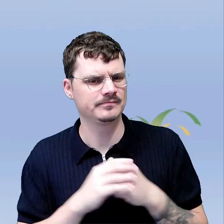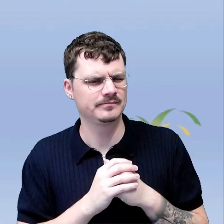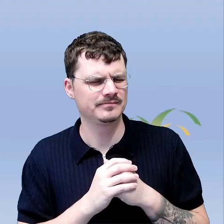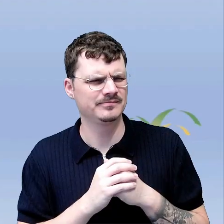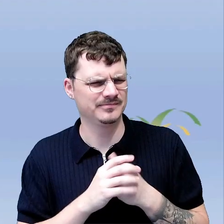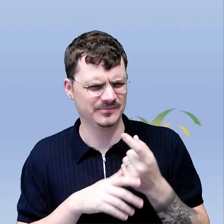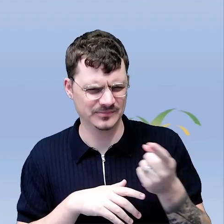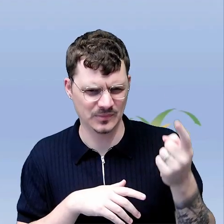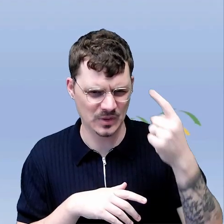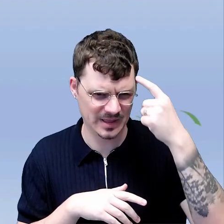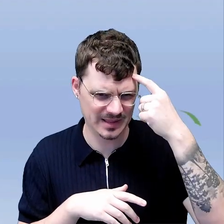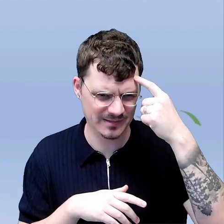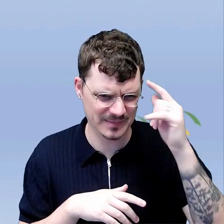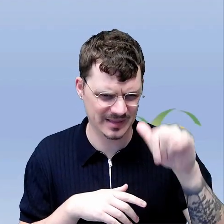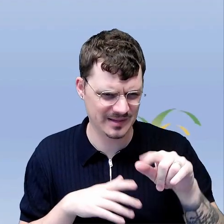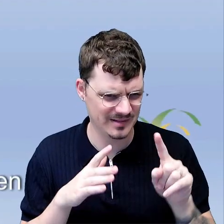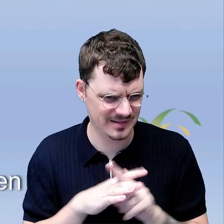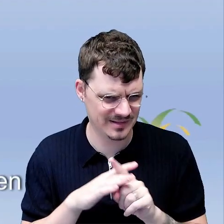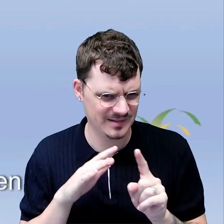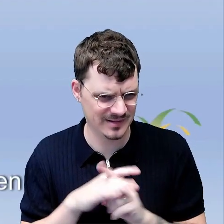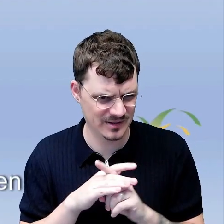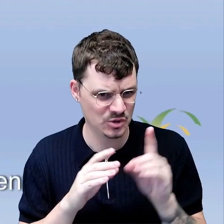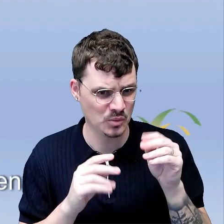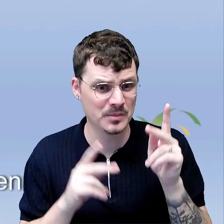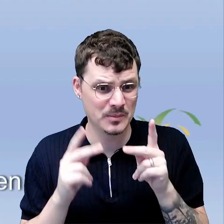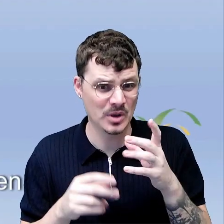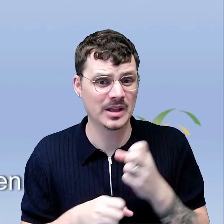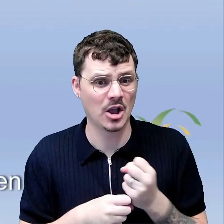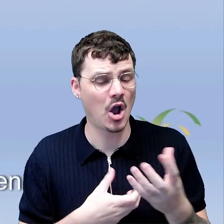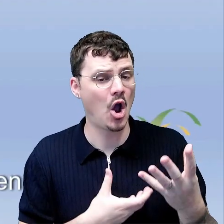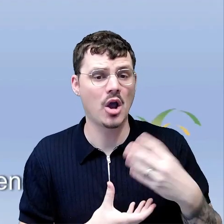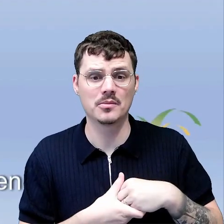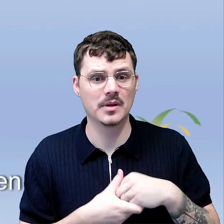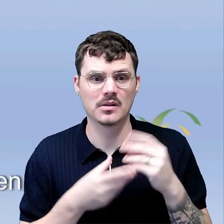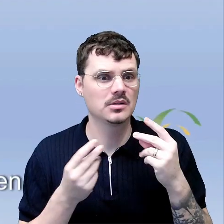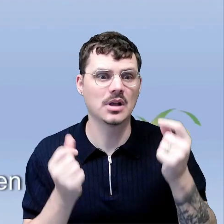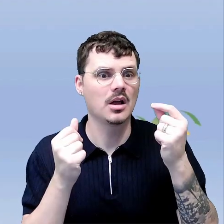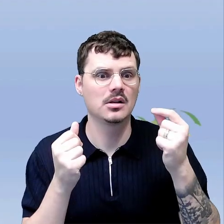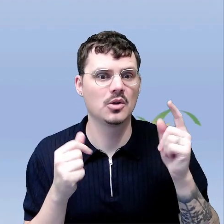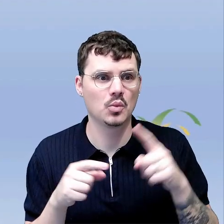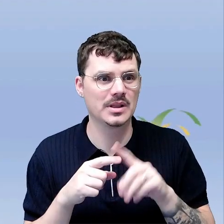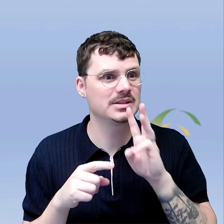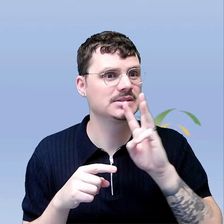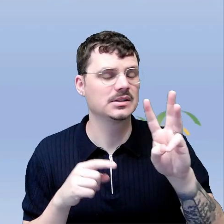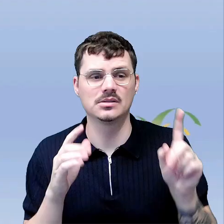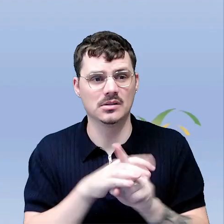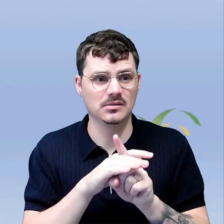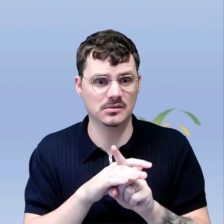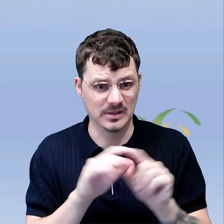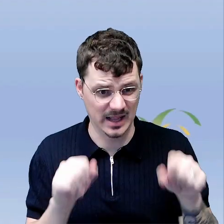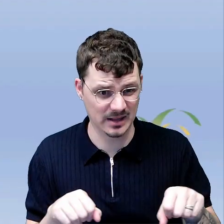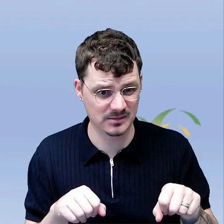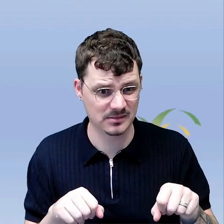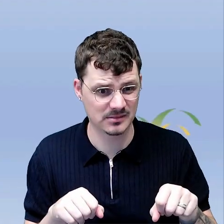What do you guys think about that? Do people start to get autism suddenly when they're 6?